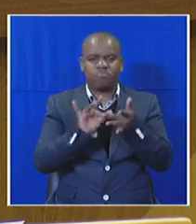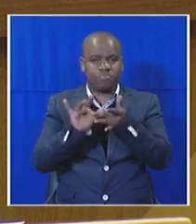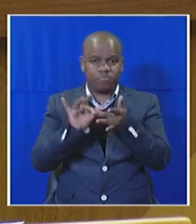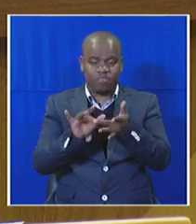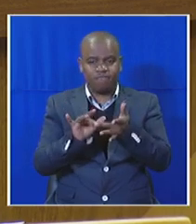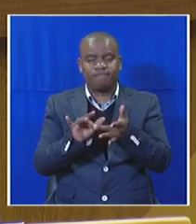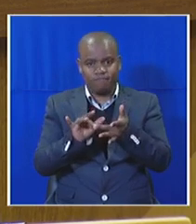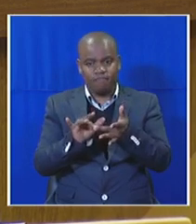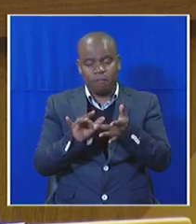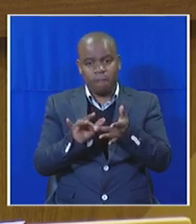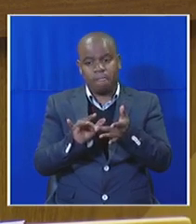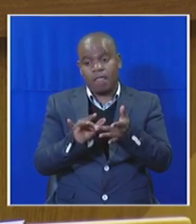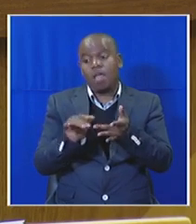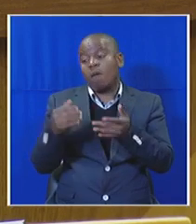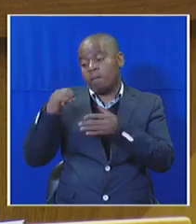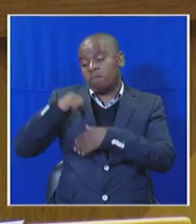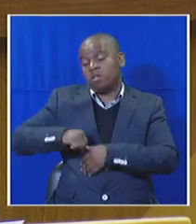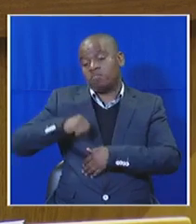provided by the municipality.